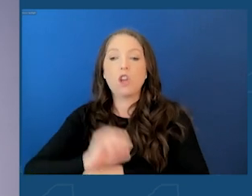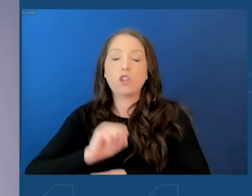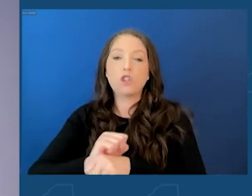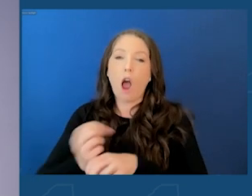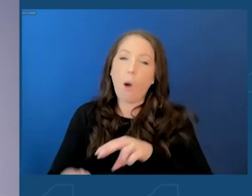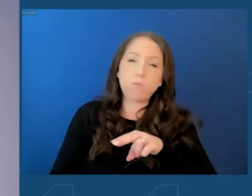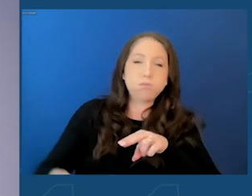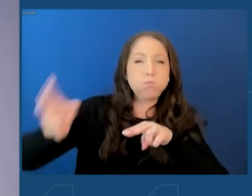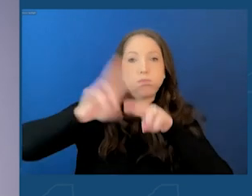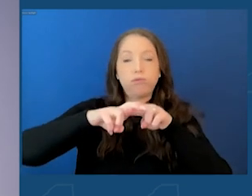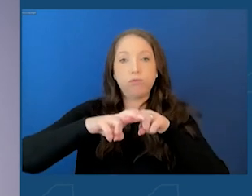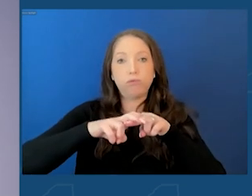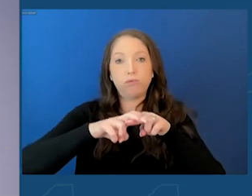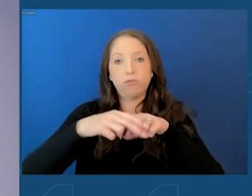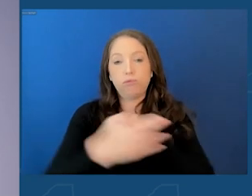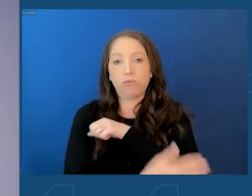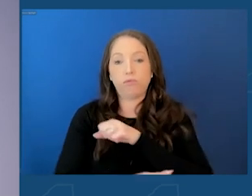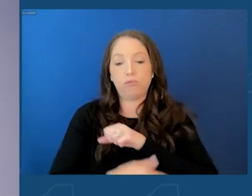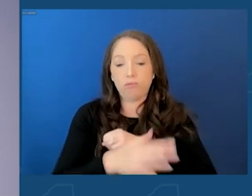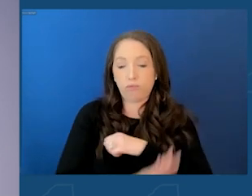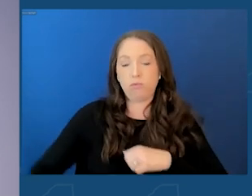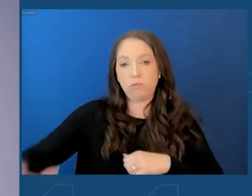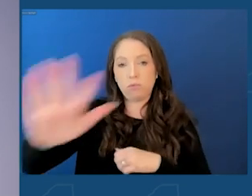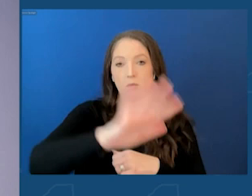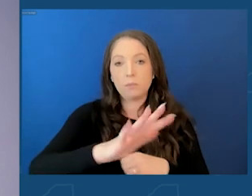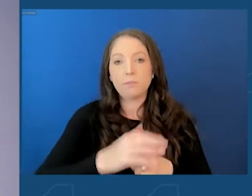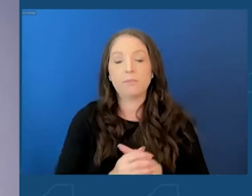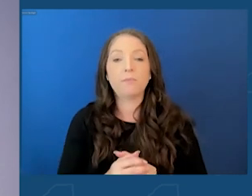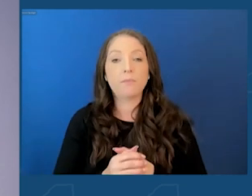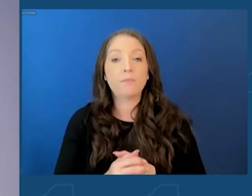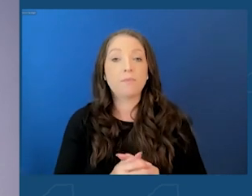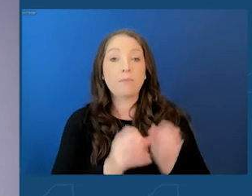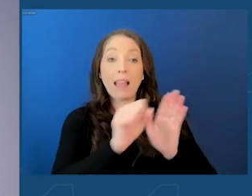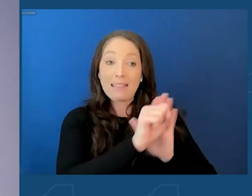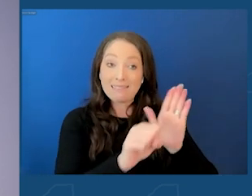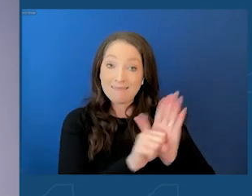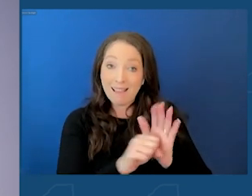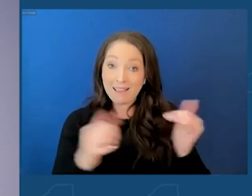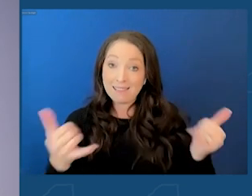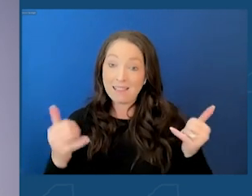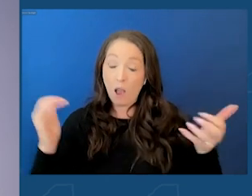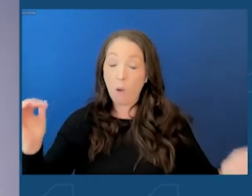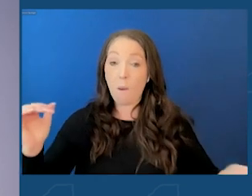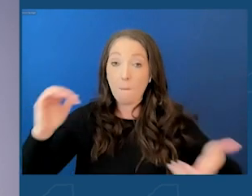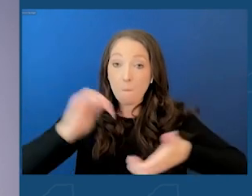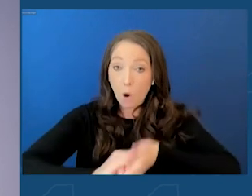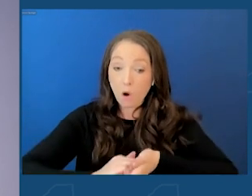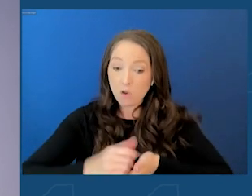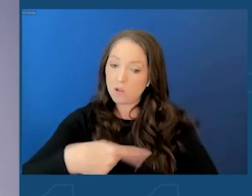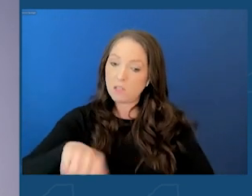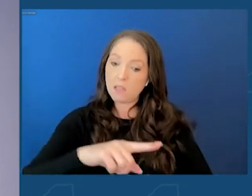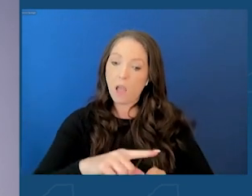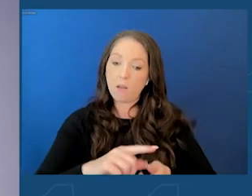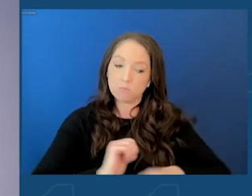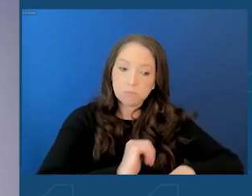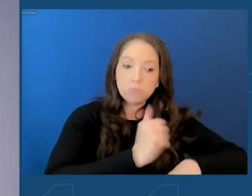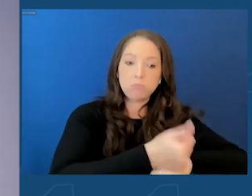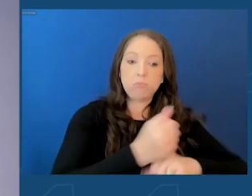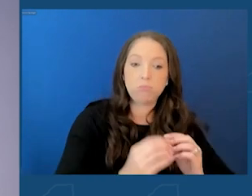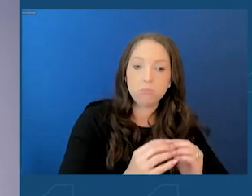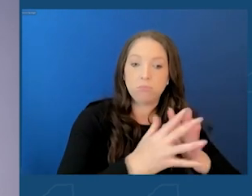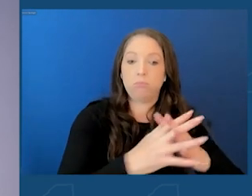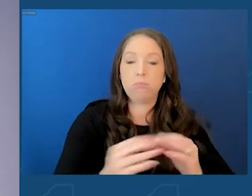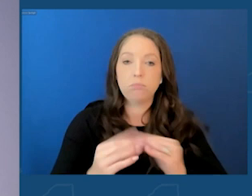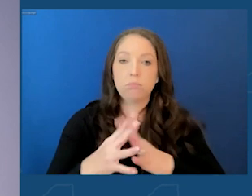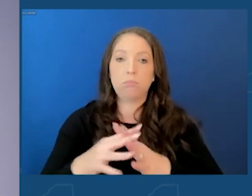country. Not only are the states our partner in implementing these historic pieces of